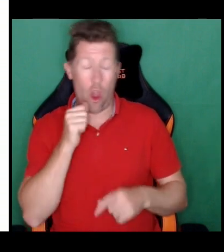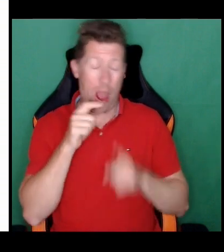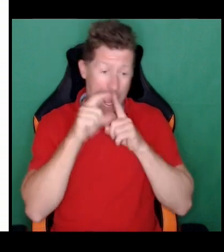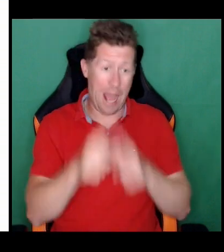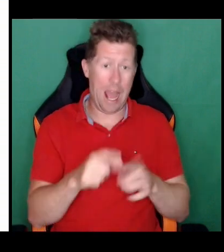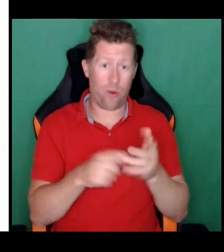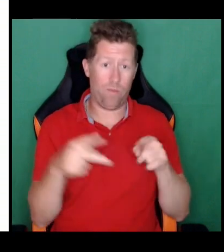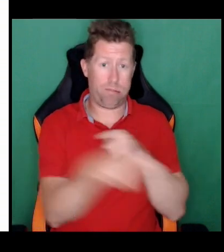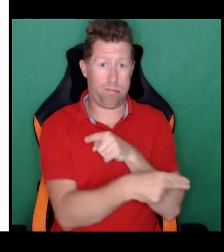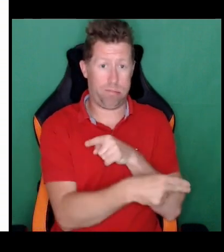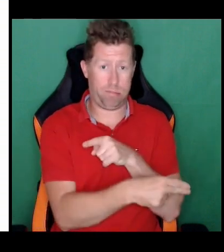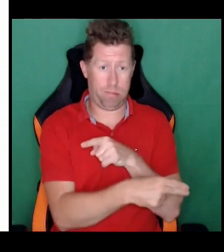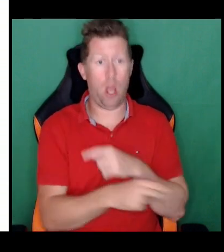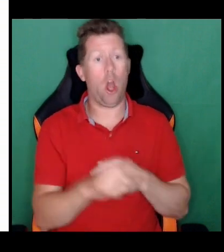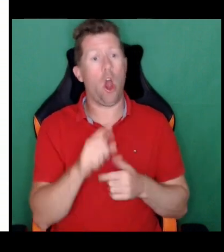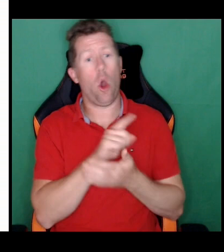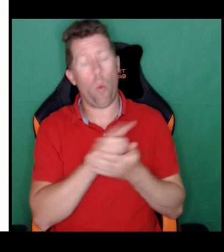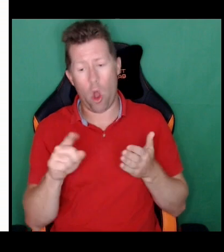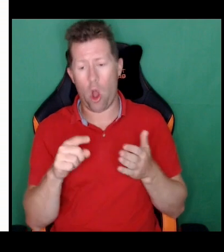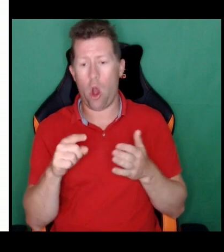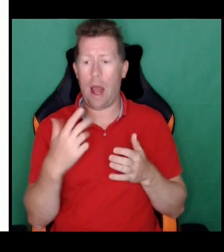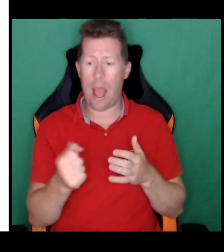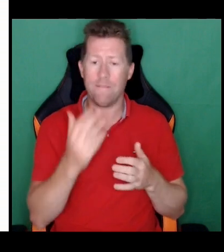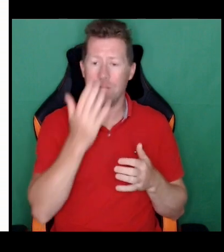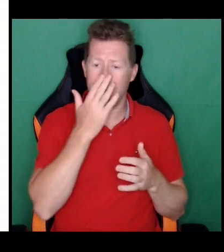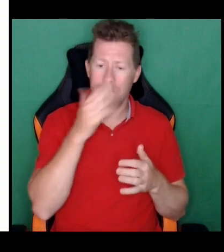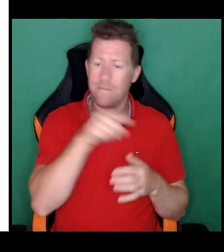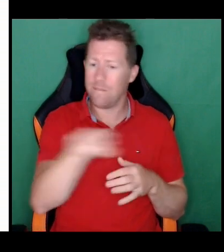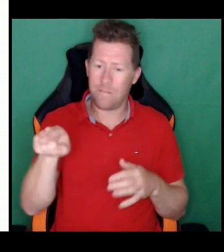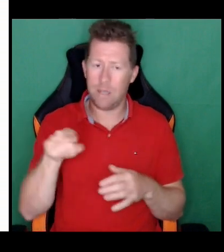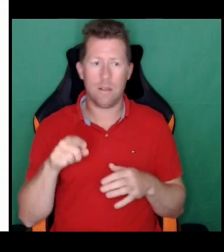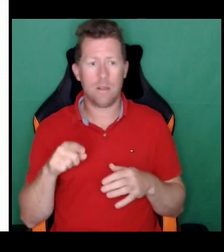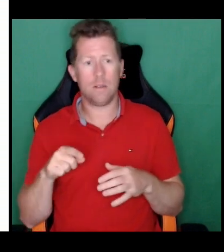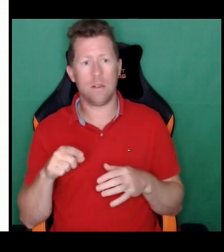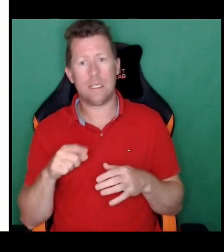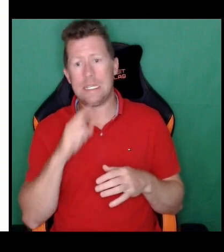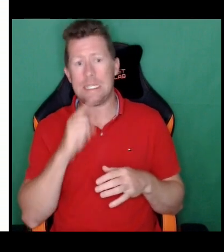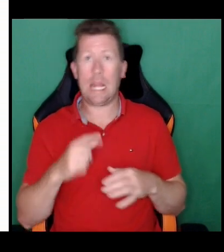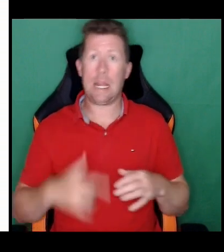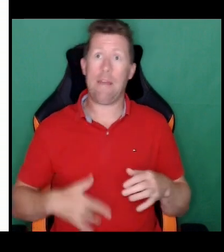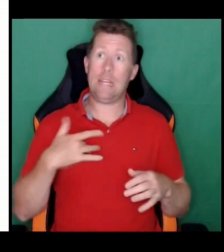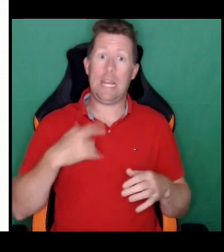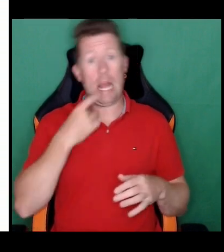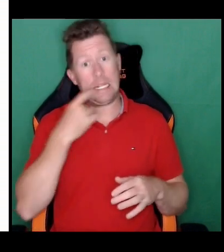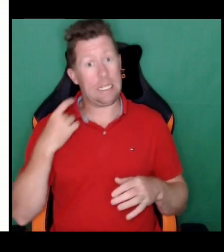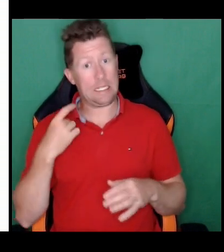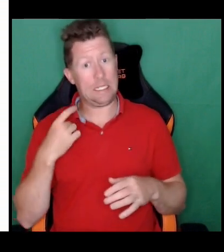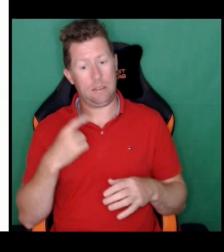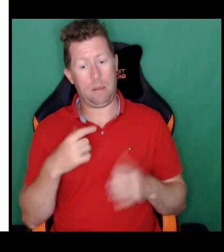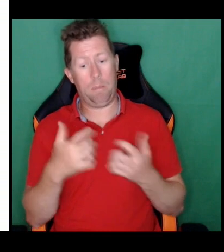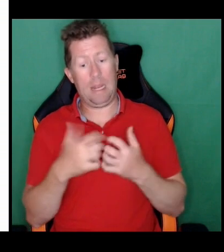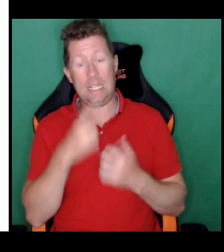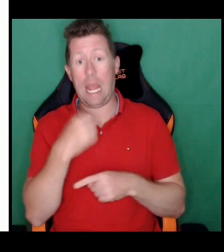highly likely that whilst there are teenagers in this segment who responded to the question, do you feel that you're addicted, with a no,